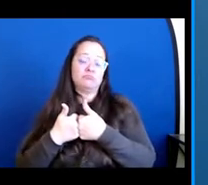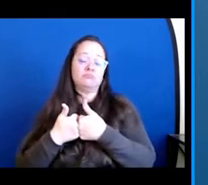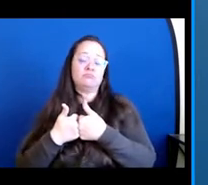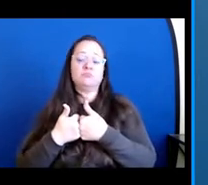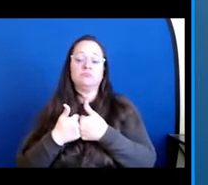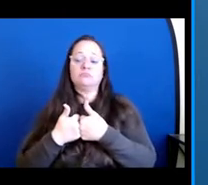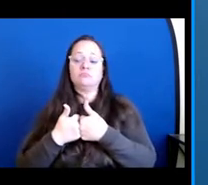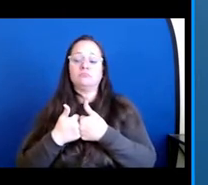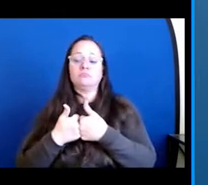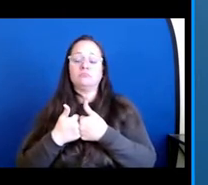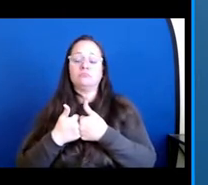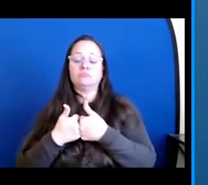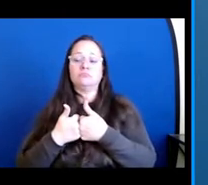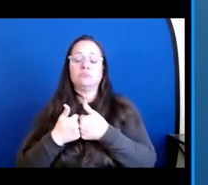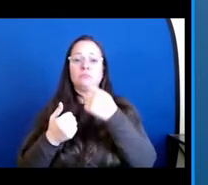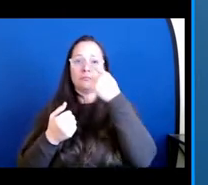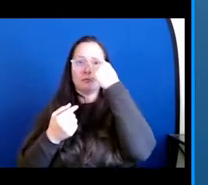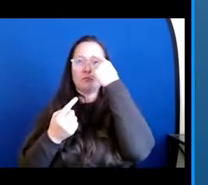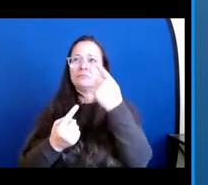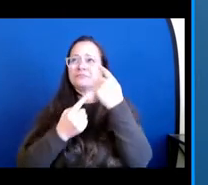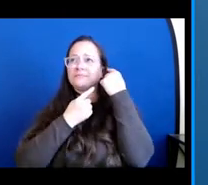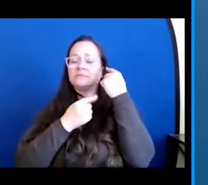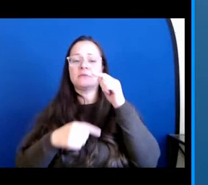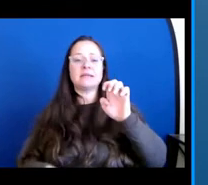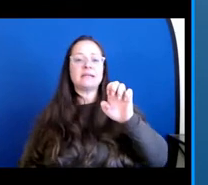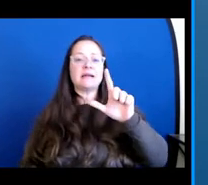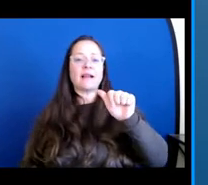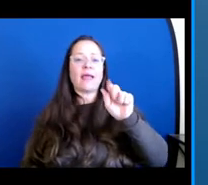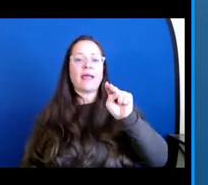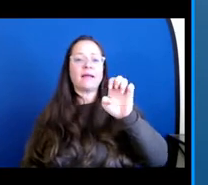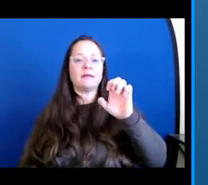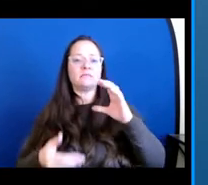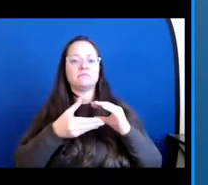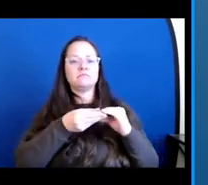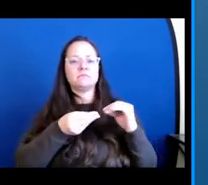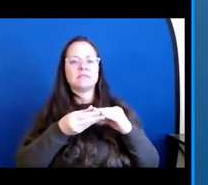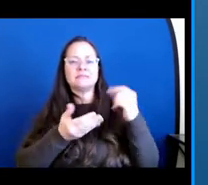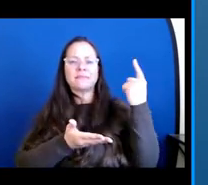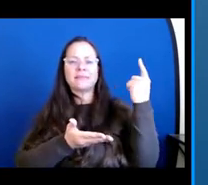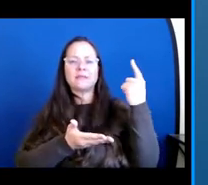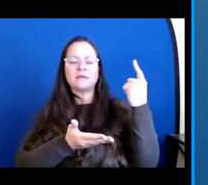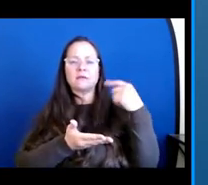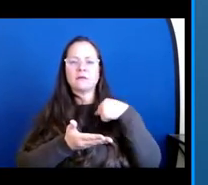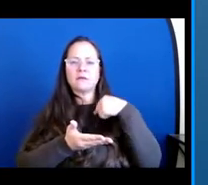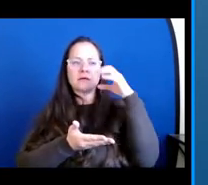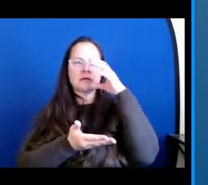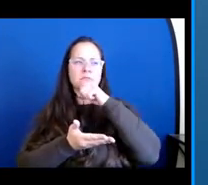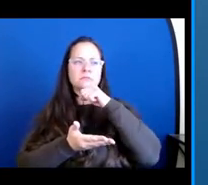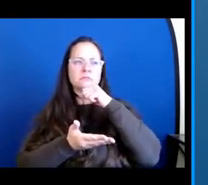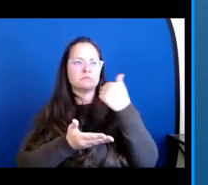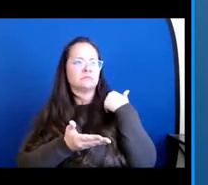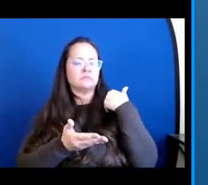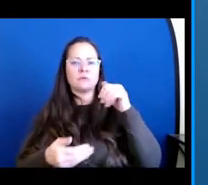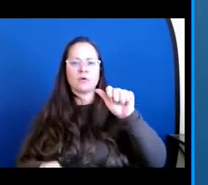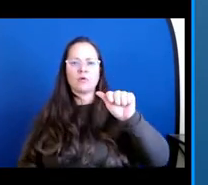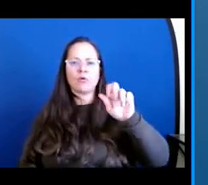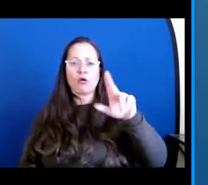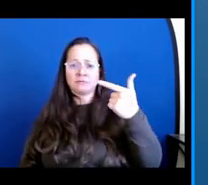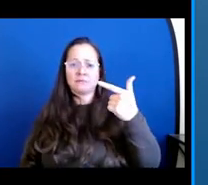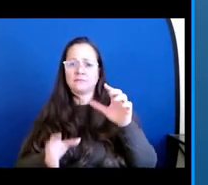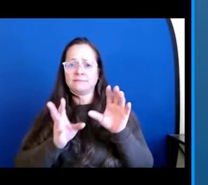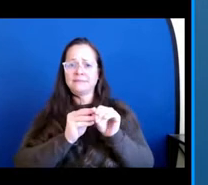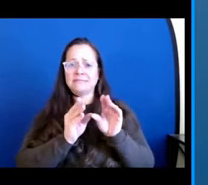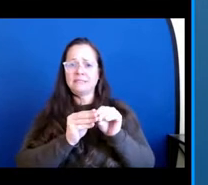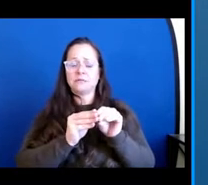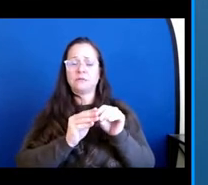I think back to something Elaine said though I guess it must have been in our August meeting about how some of the decisions we